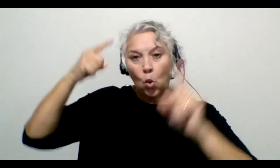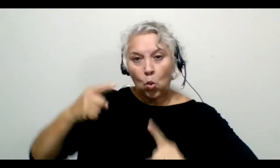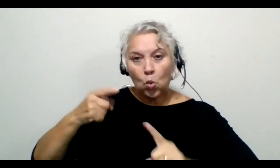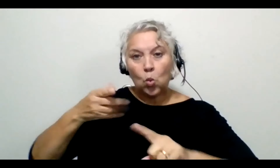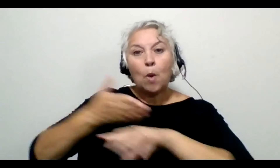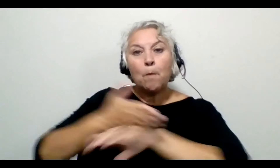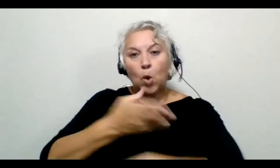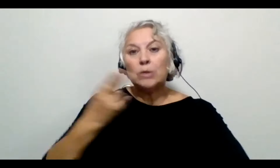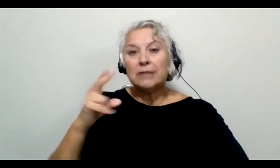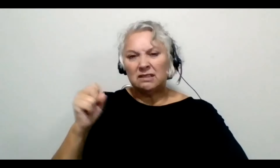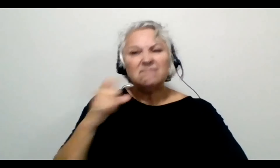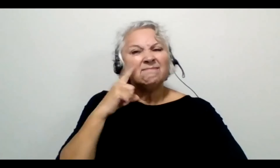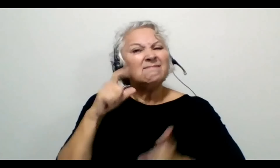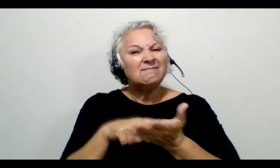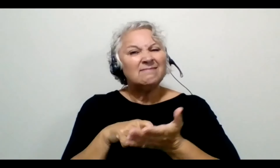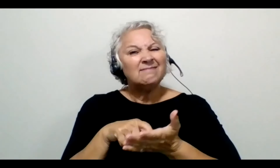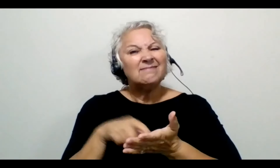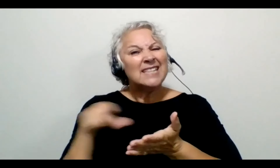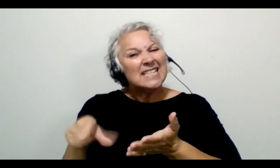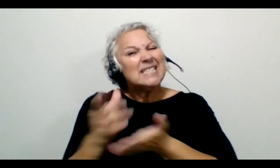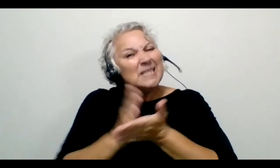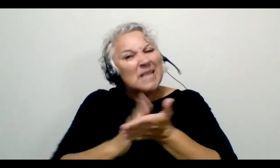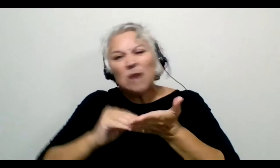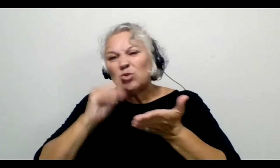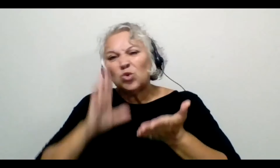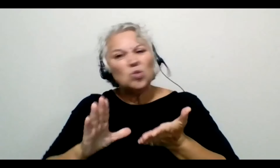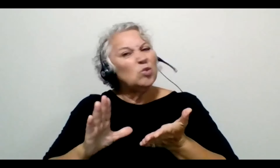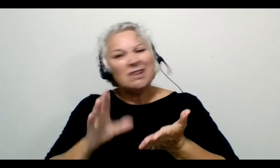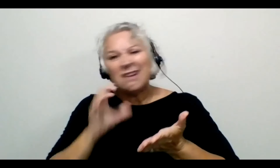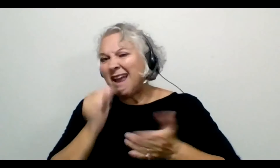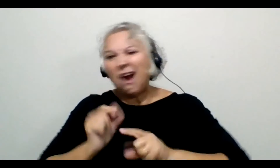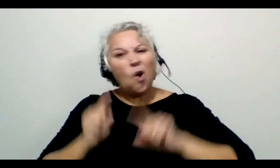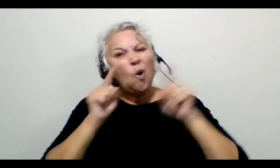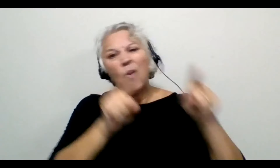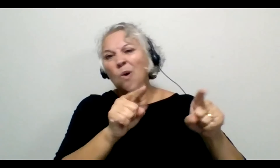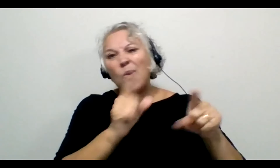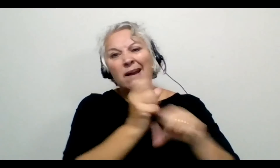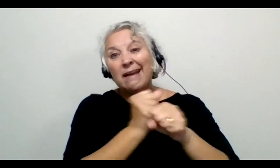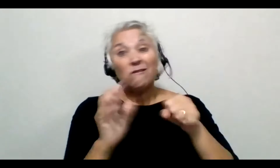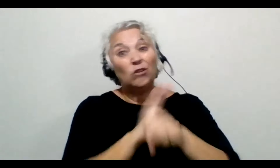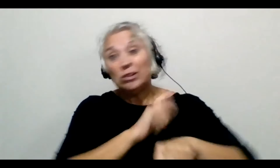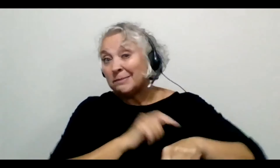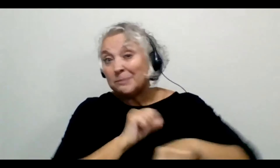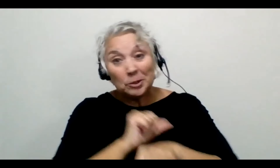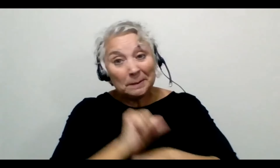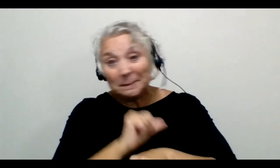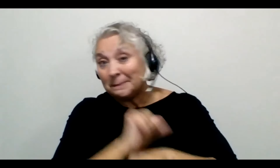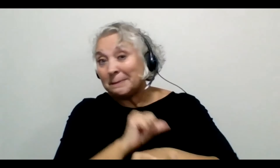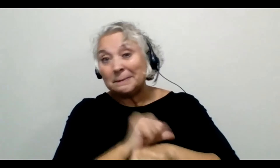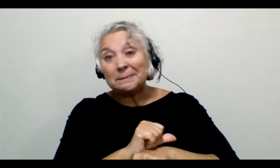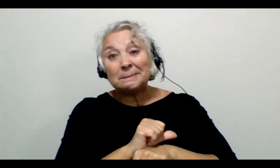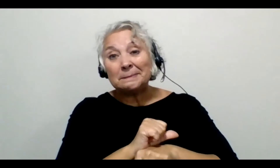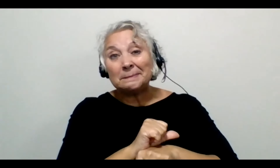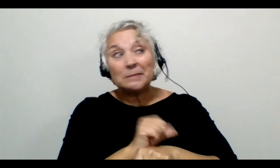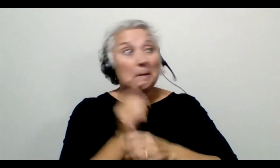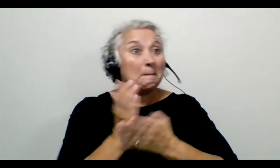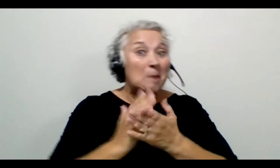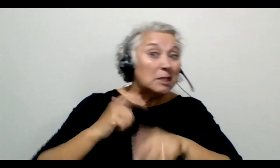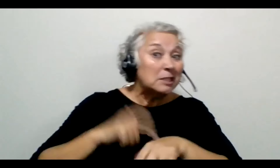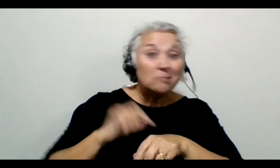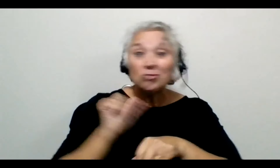We recognize that some students may not go and get a full-time job, a part-time job, that they